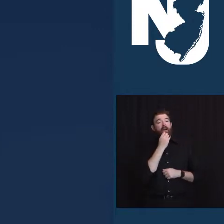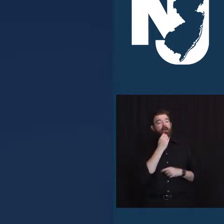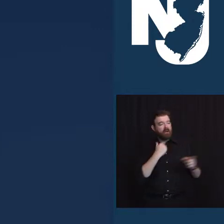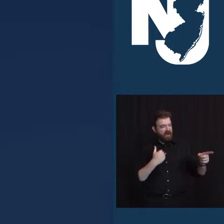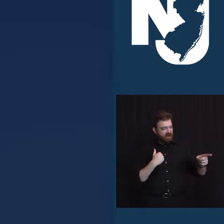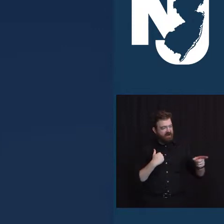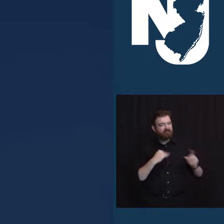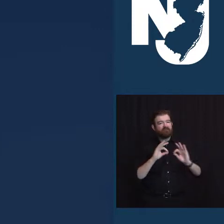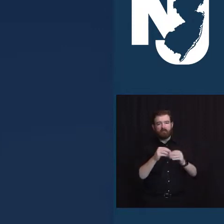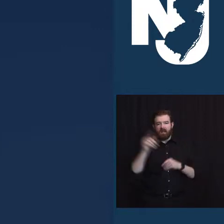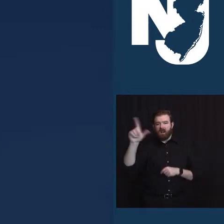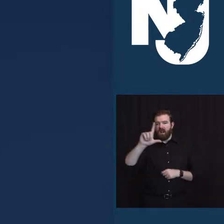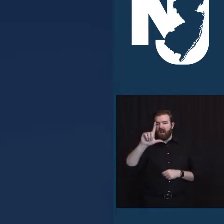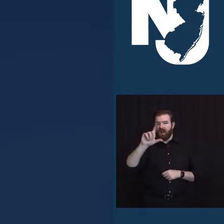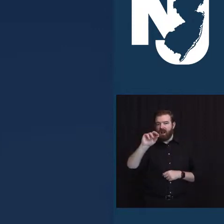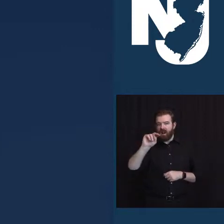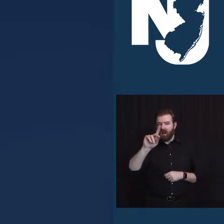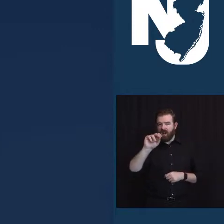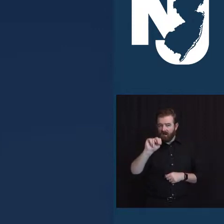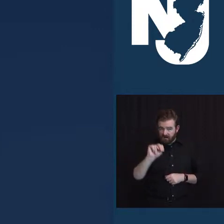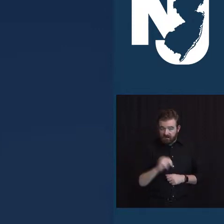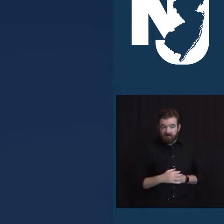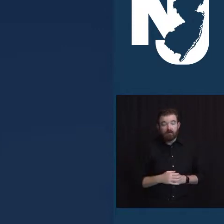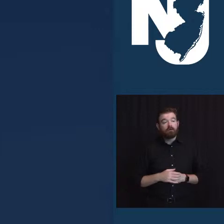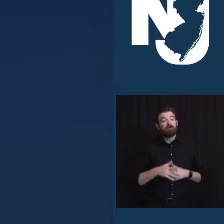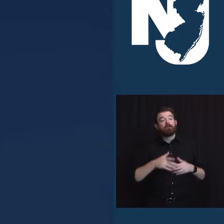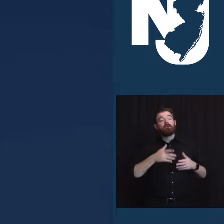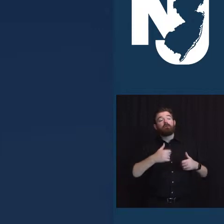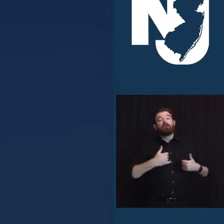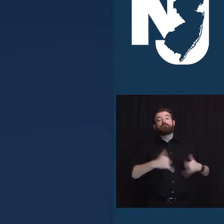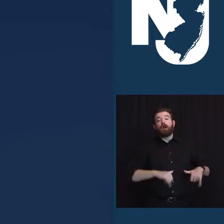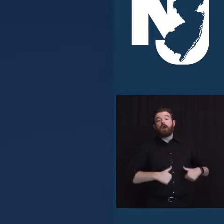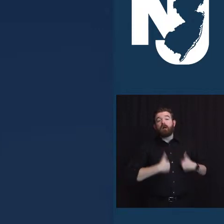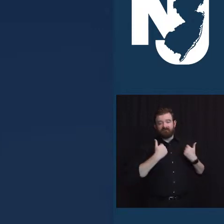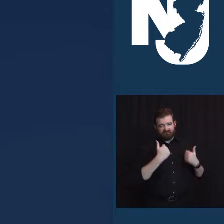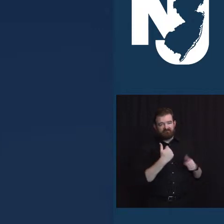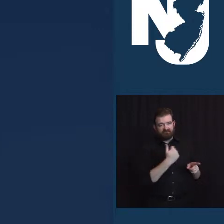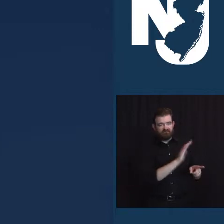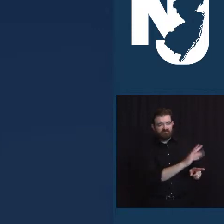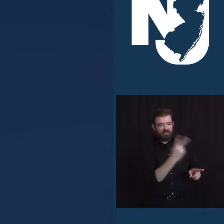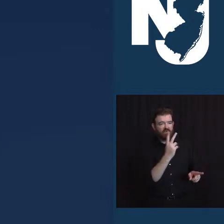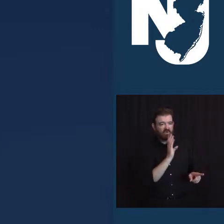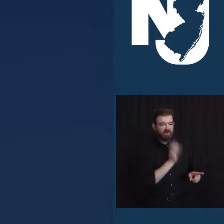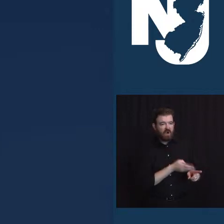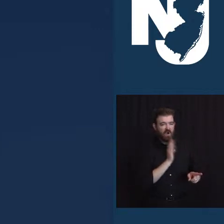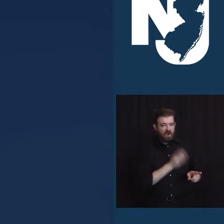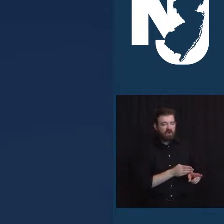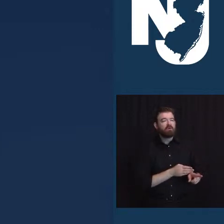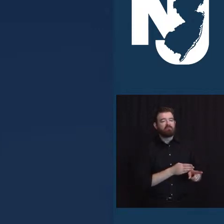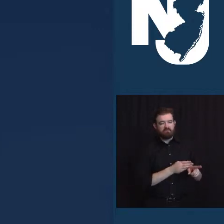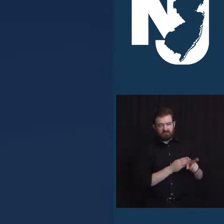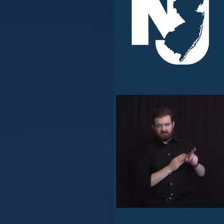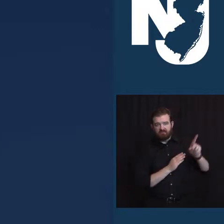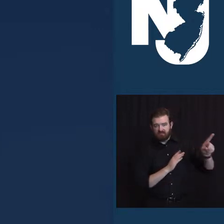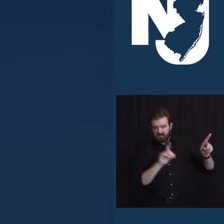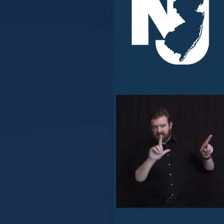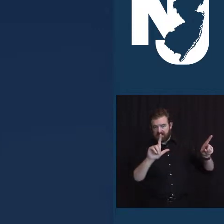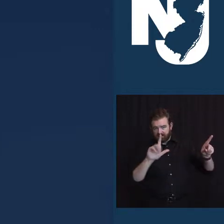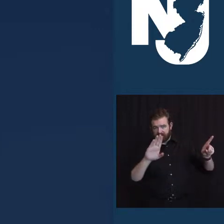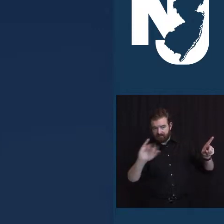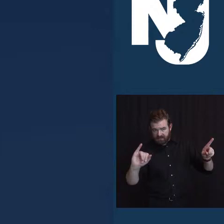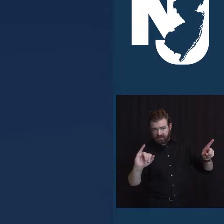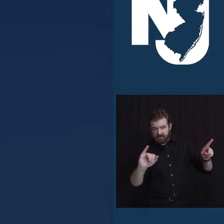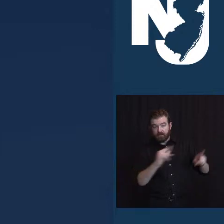daughters, Ashley, who also lives on LBI and with whom I had the great honor of speaking on Monday, and his daughter Ricky, who lives in London, and